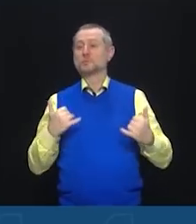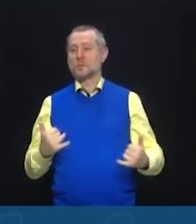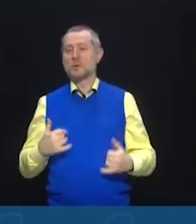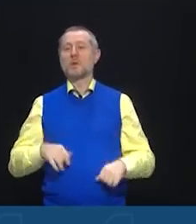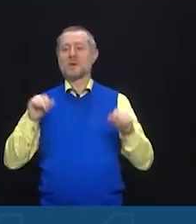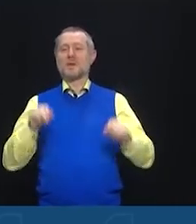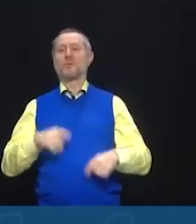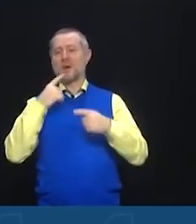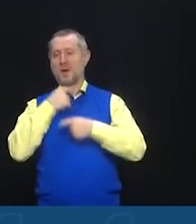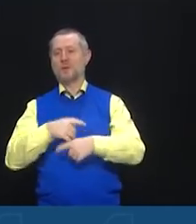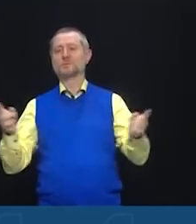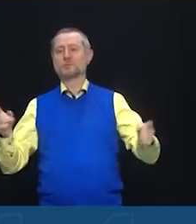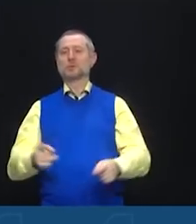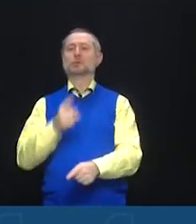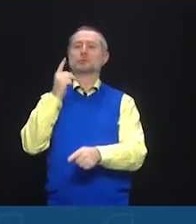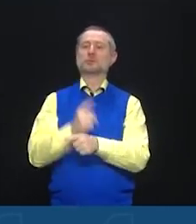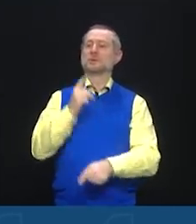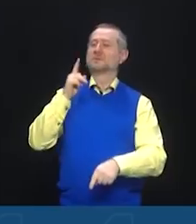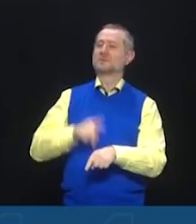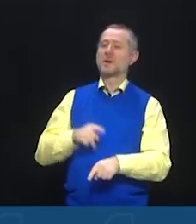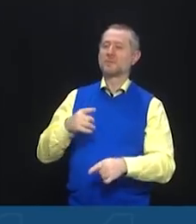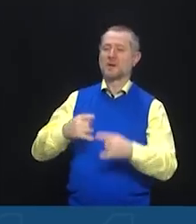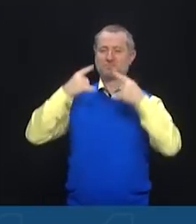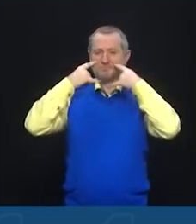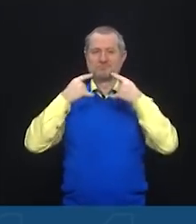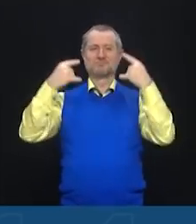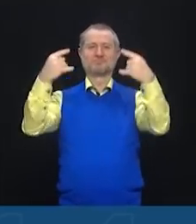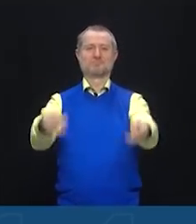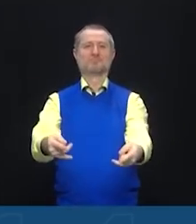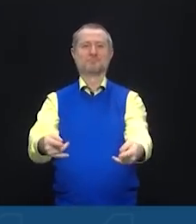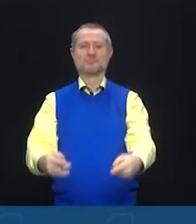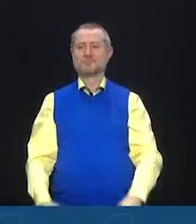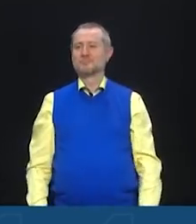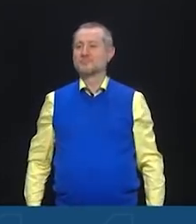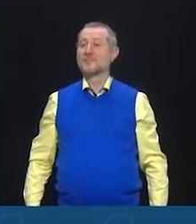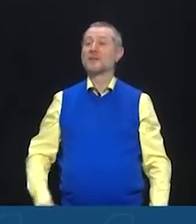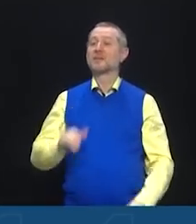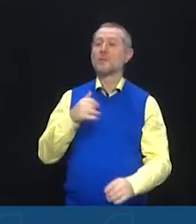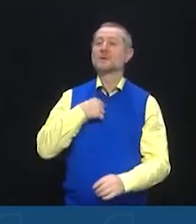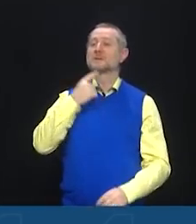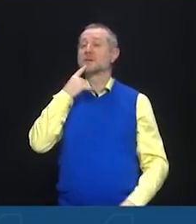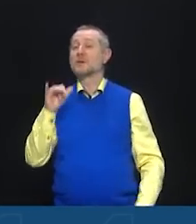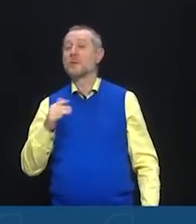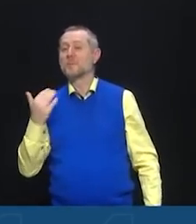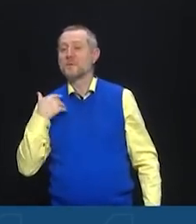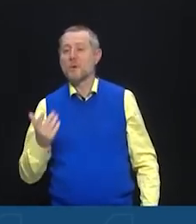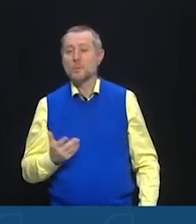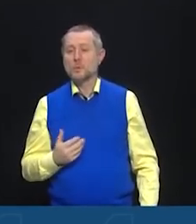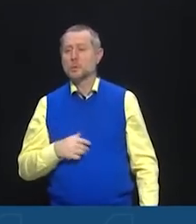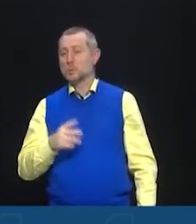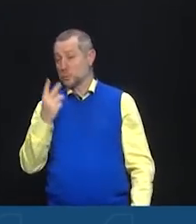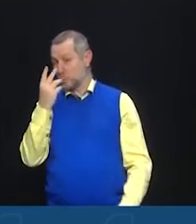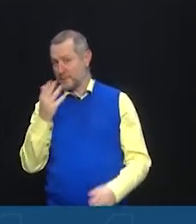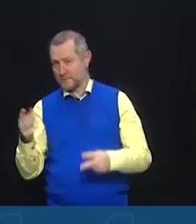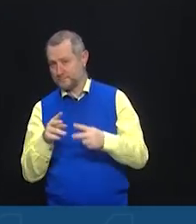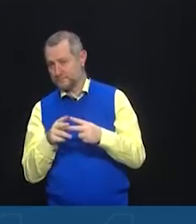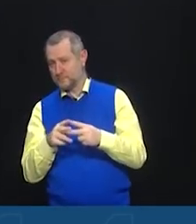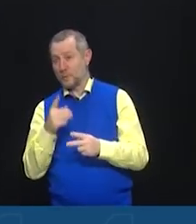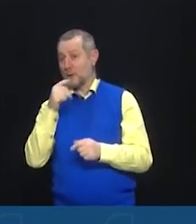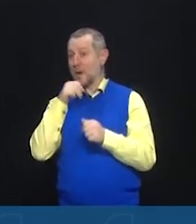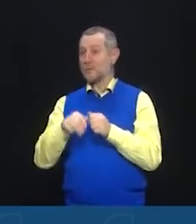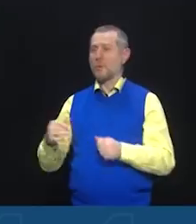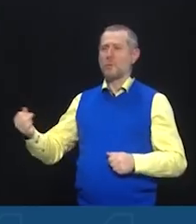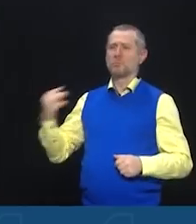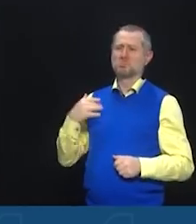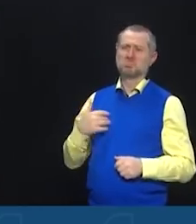is the time to eliminate those barriers. And as I said before, it's two more factors. It was not a letter we received, with all due